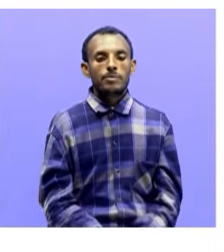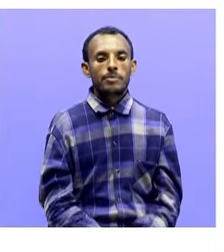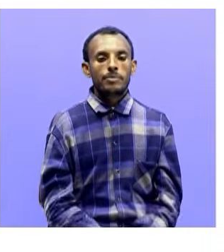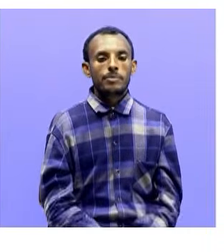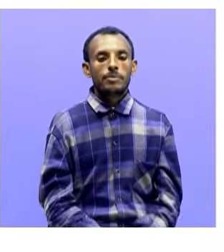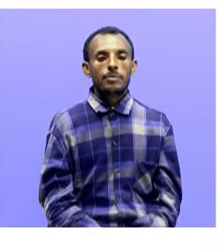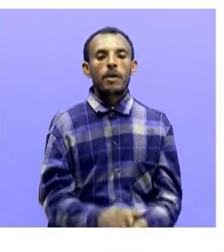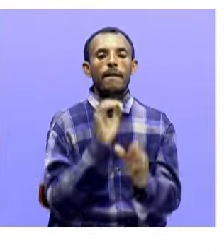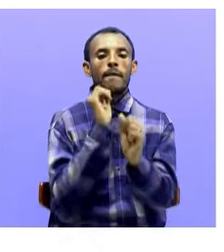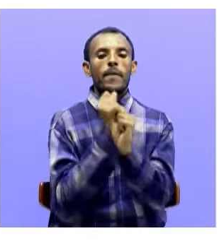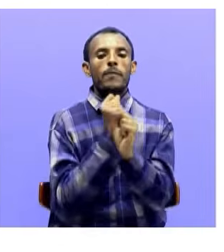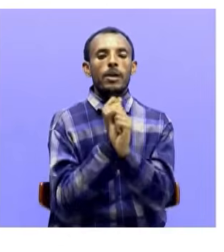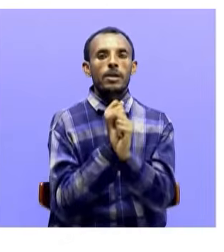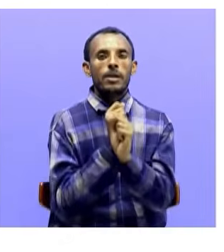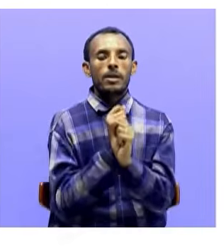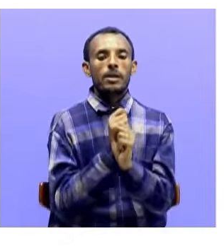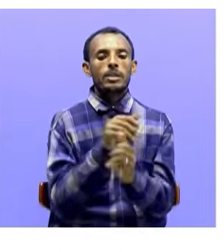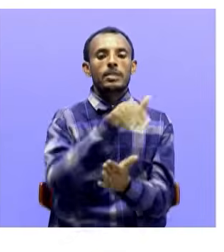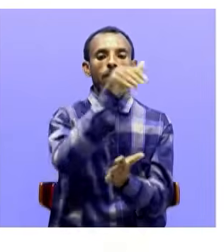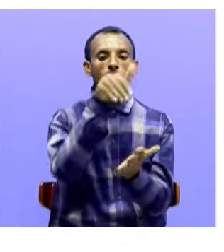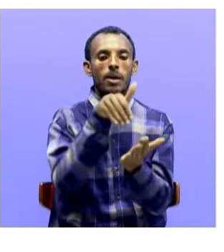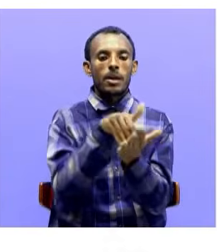Okay, find the median.